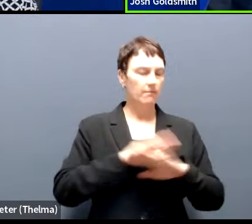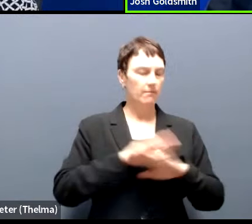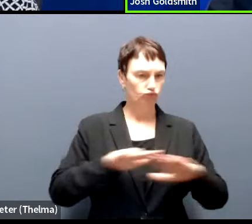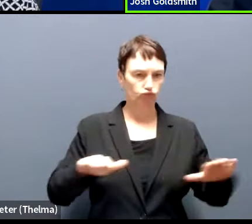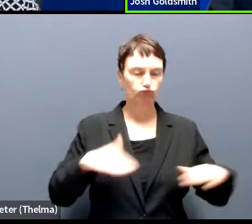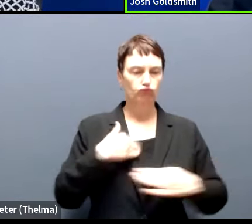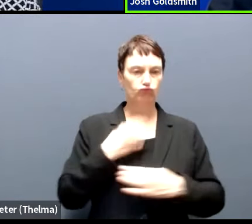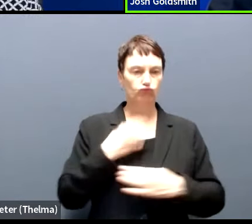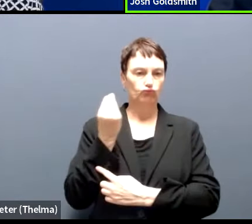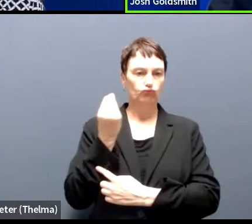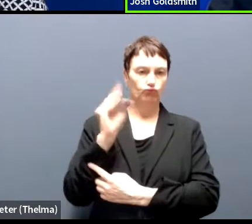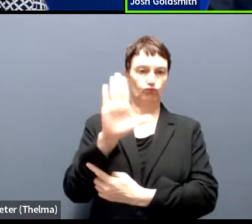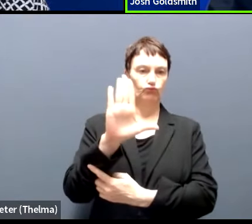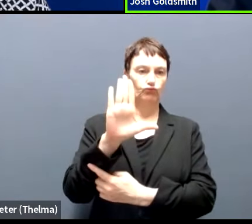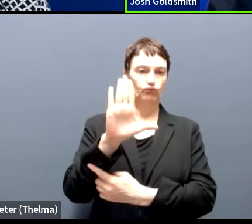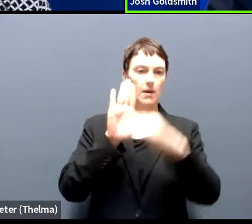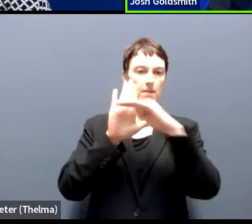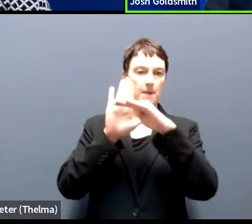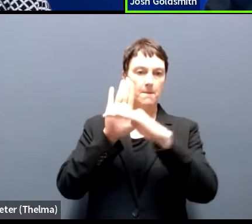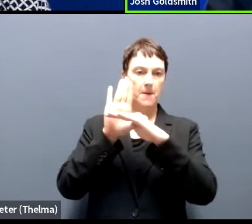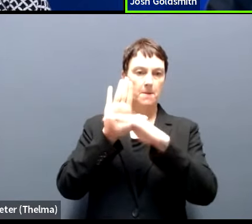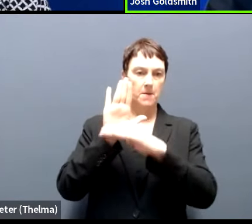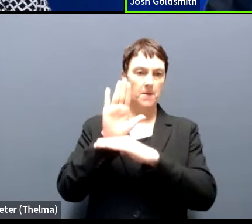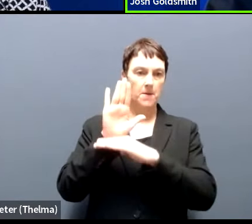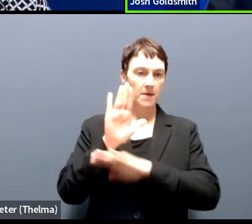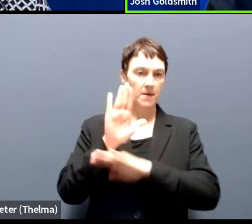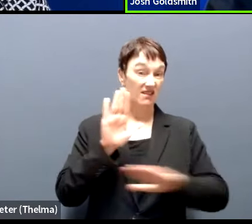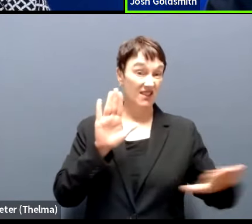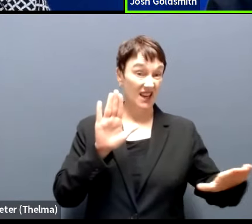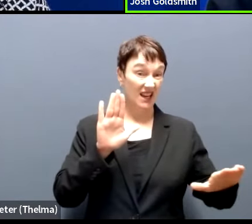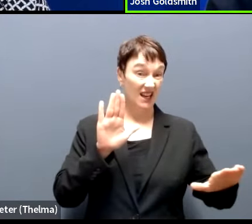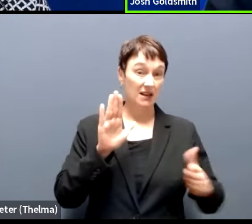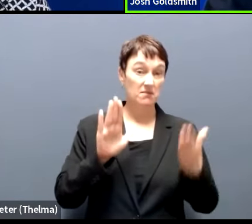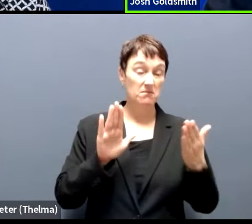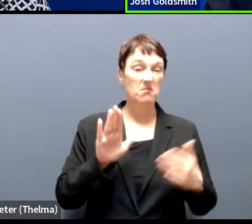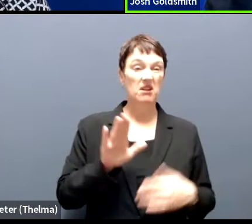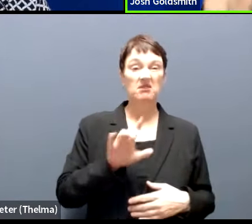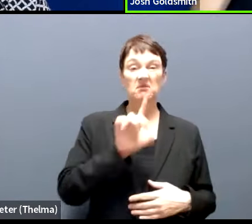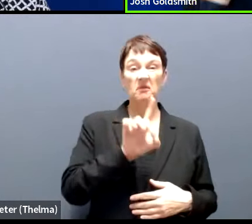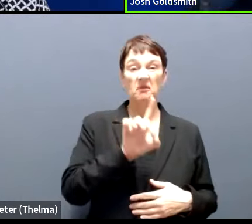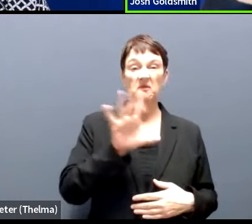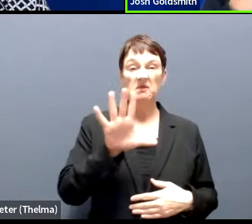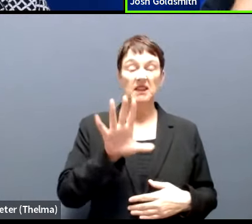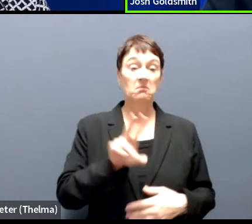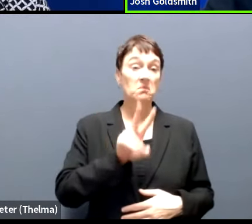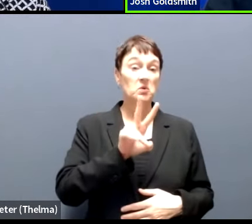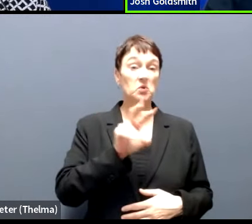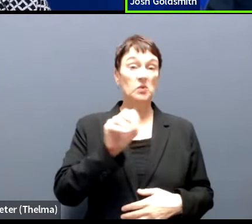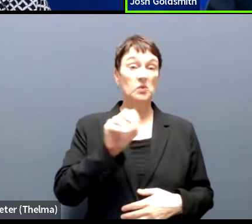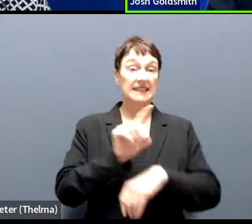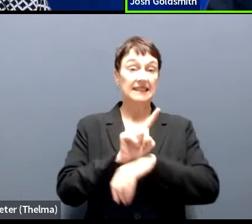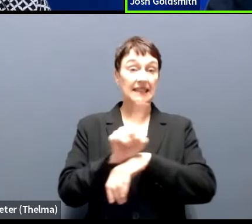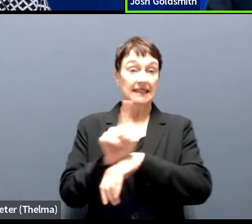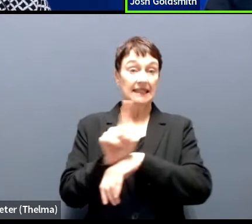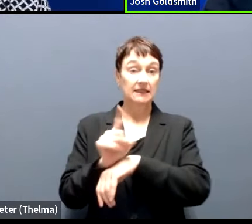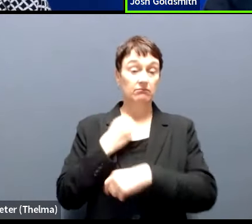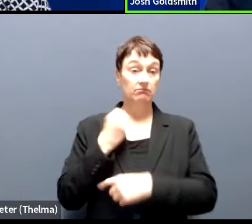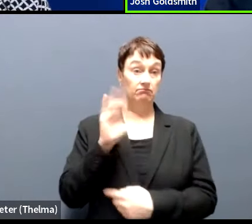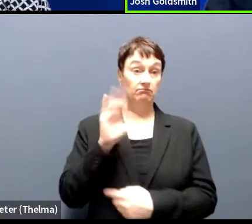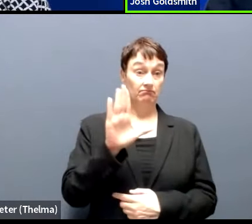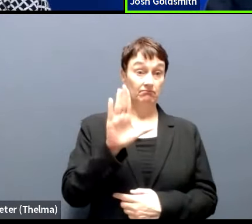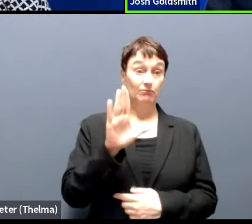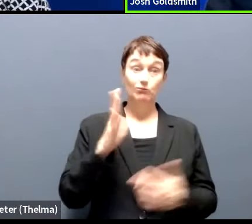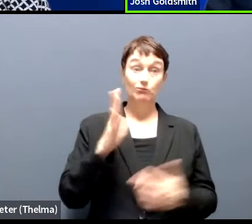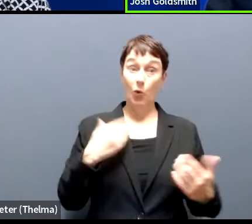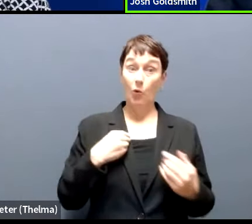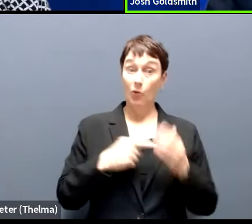names of all of our winners for about 15 or 20 seconds, and then we will be back. So get ready